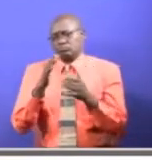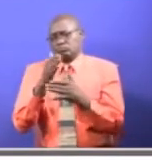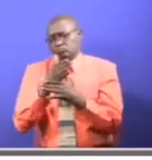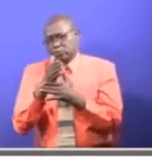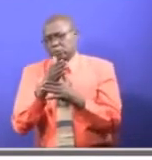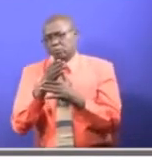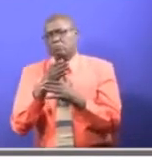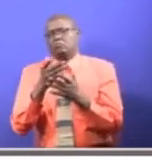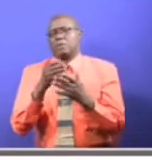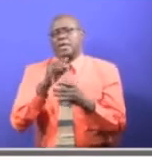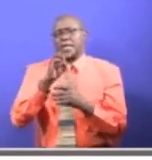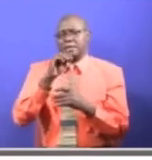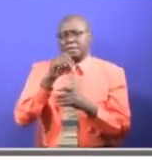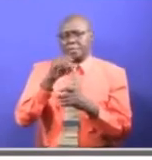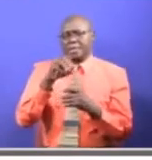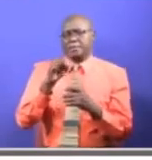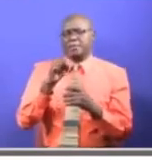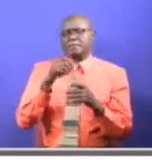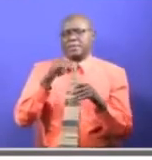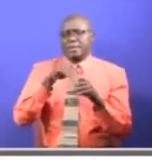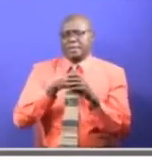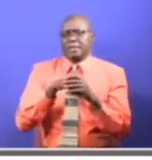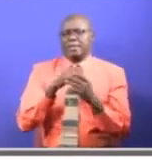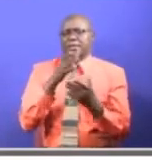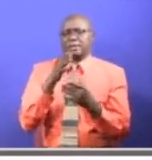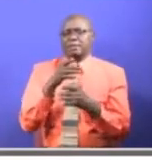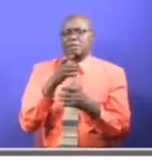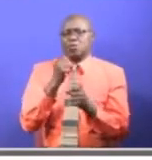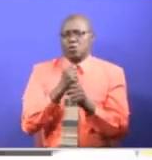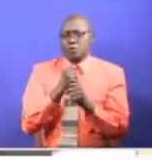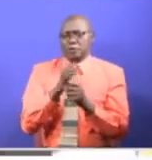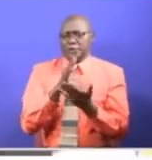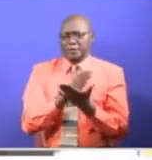enterprises, MSMEs, in the wash sector.